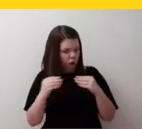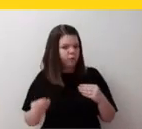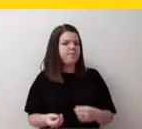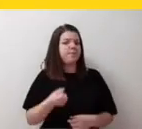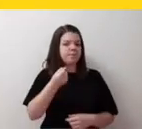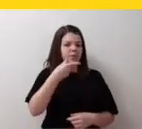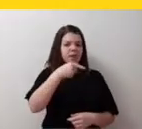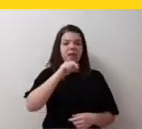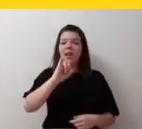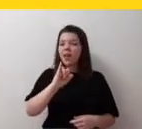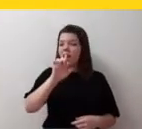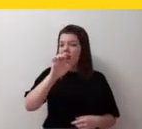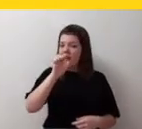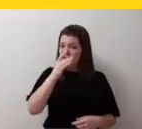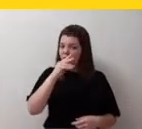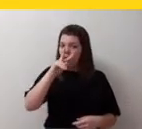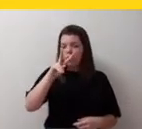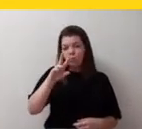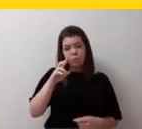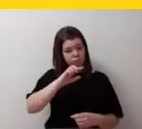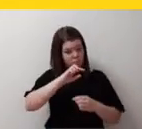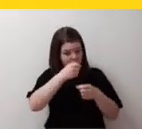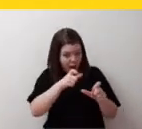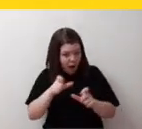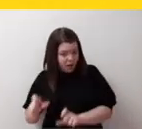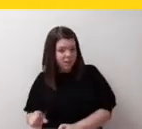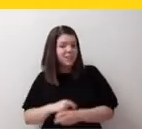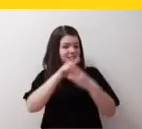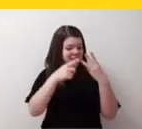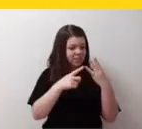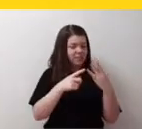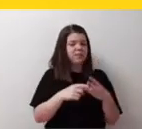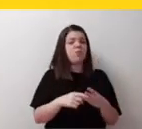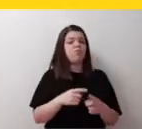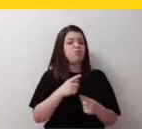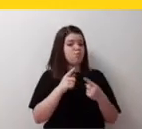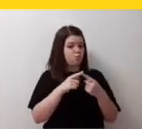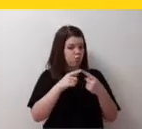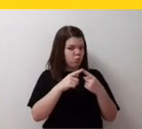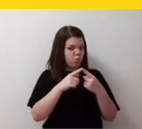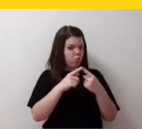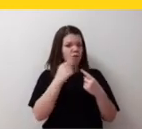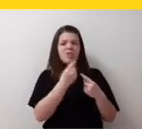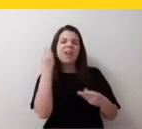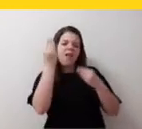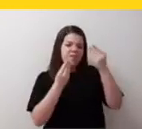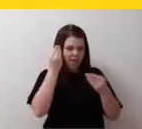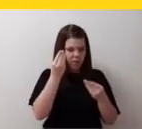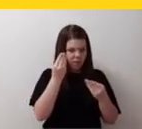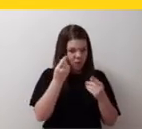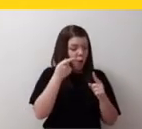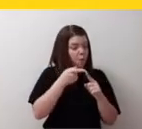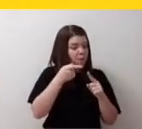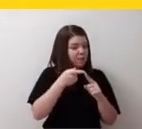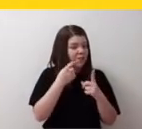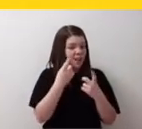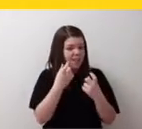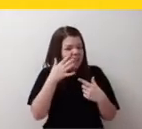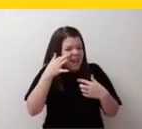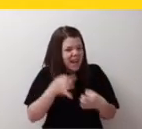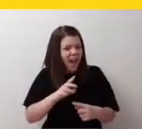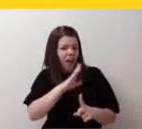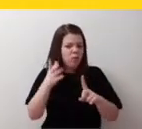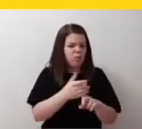users. Agiledu is composed by design thinking as a methodology that looks for